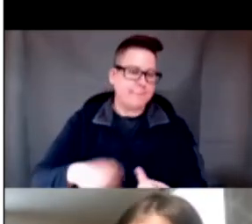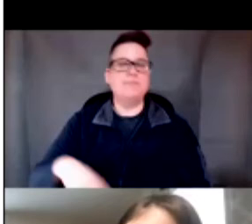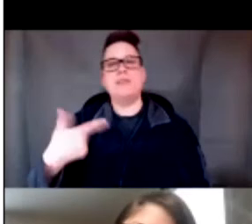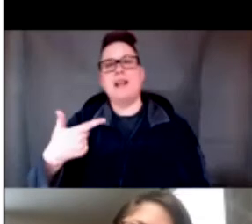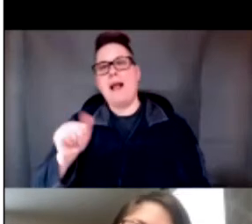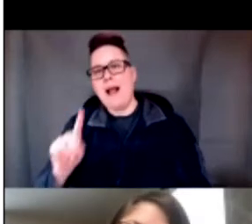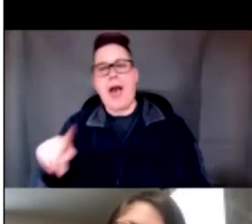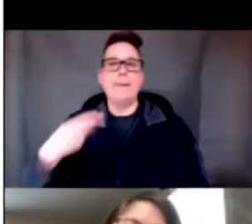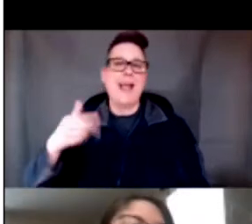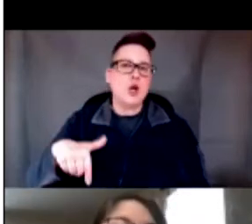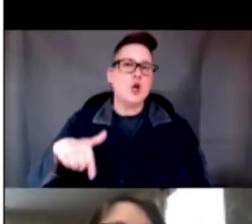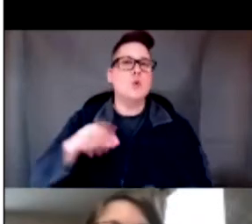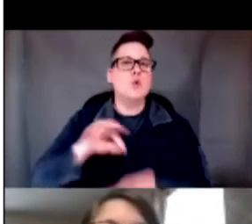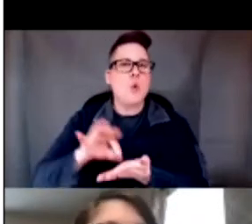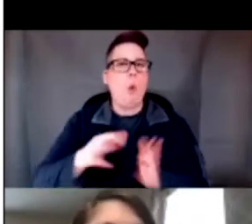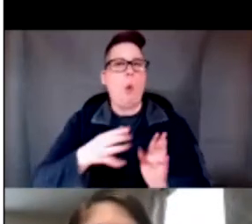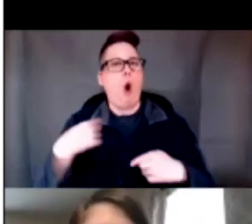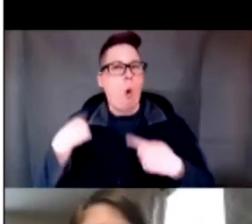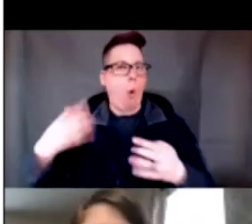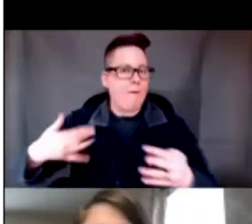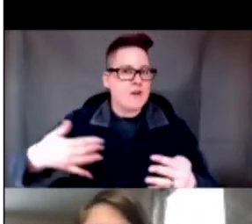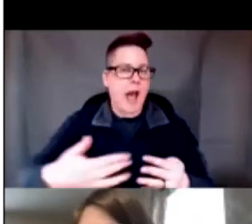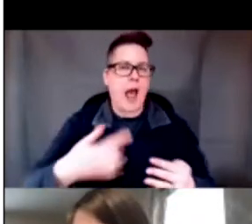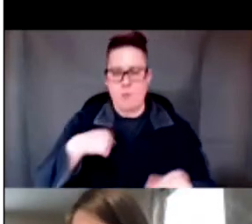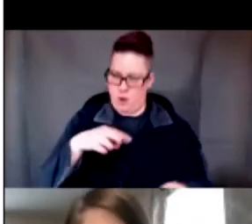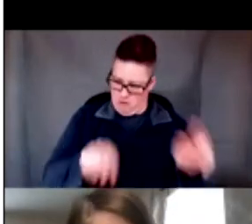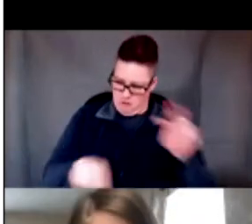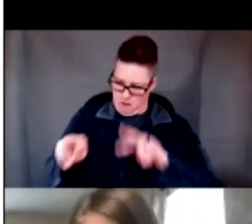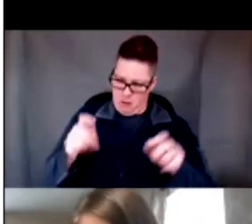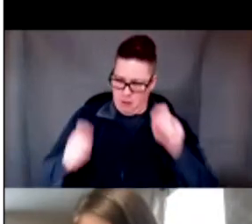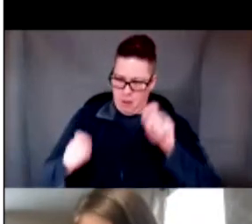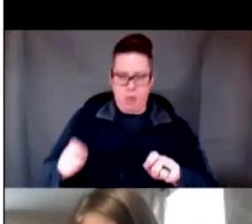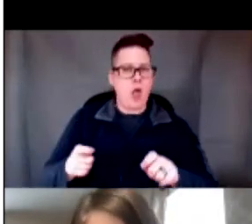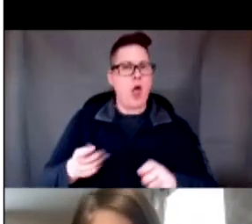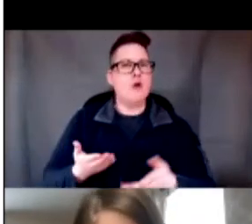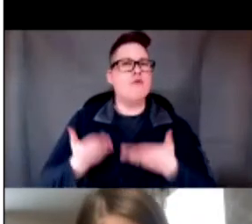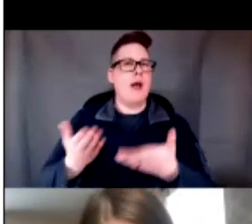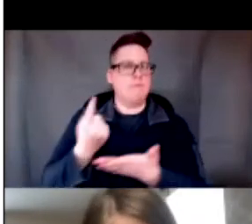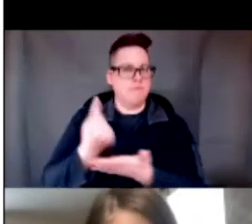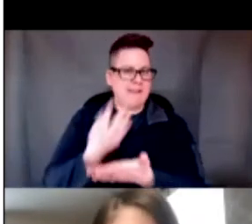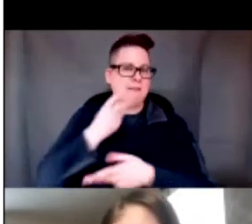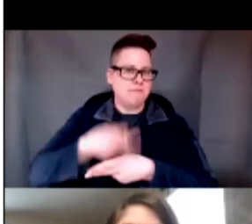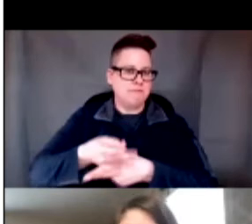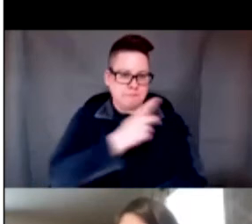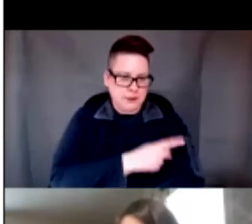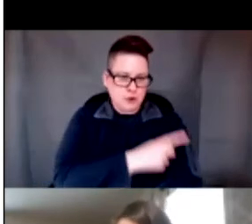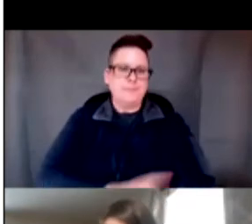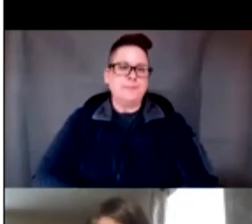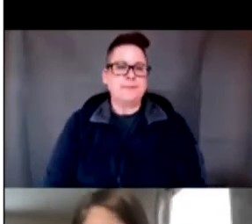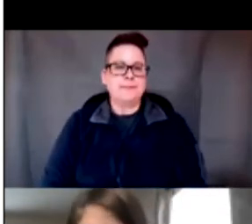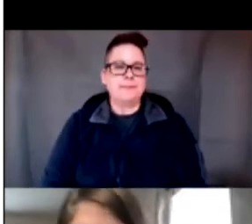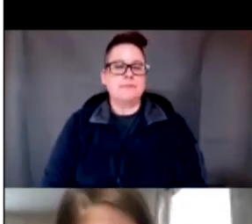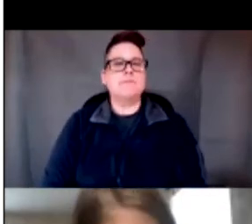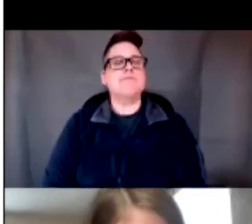time, and it allows us to assess and refine treatment recommendations and care for our patients. As